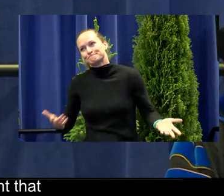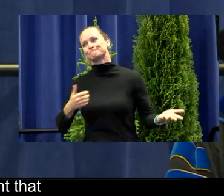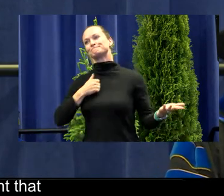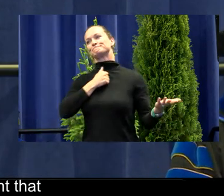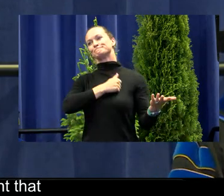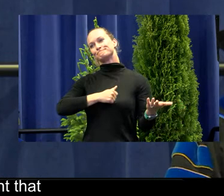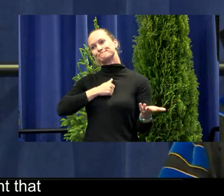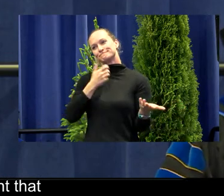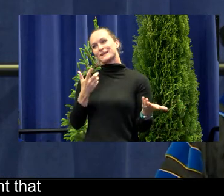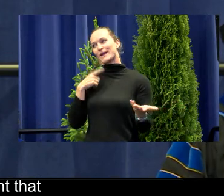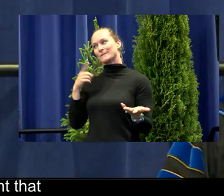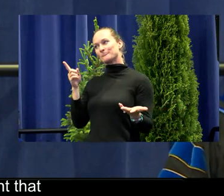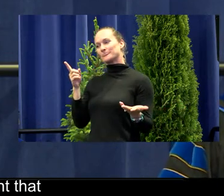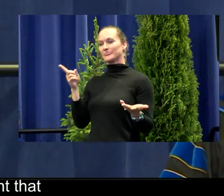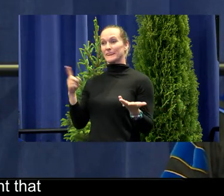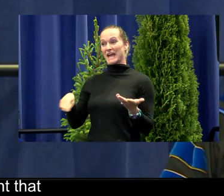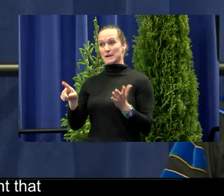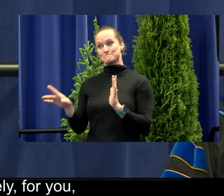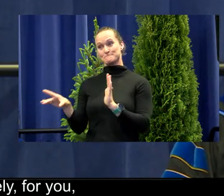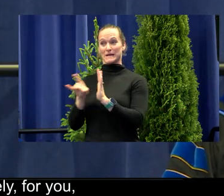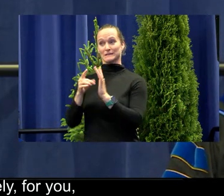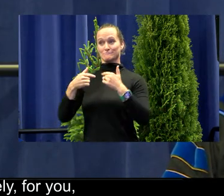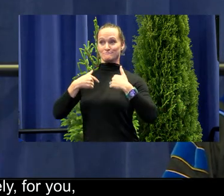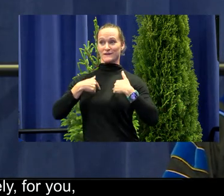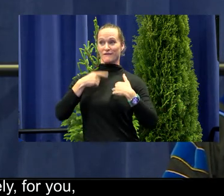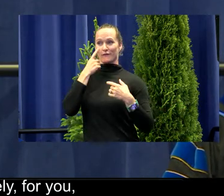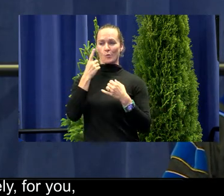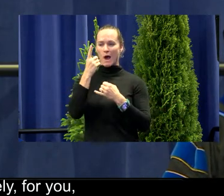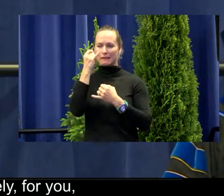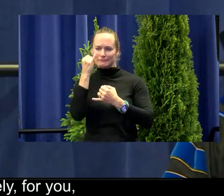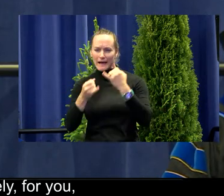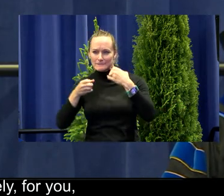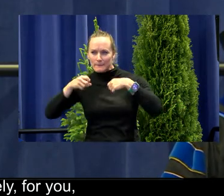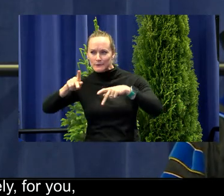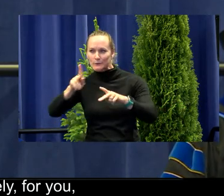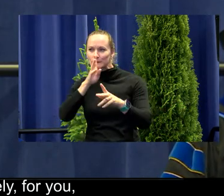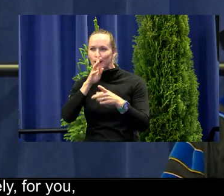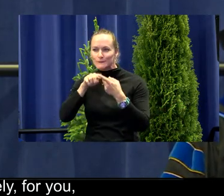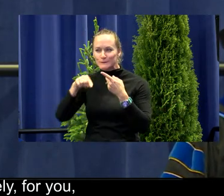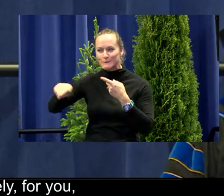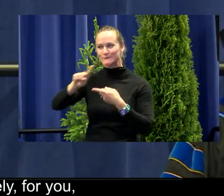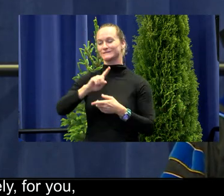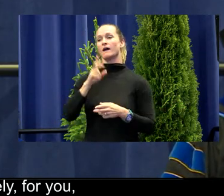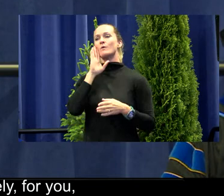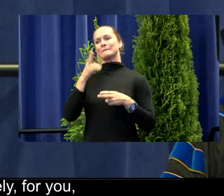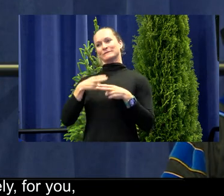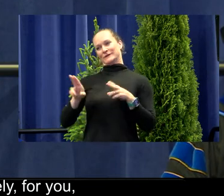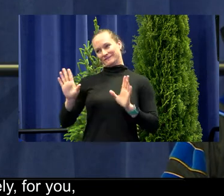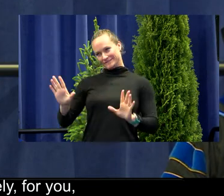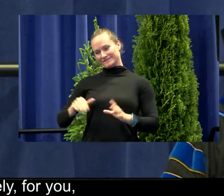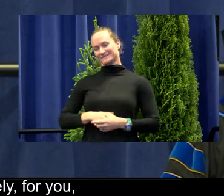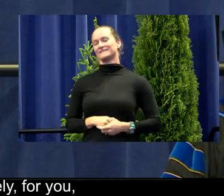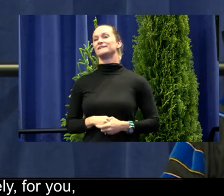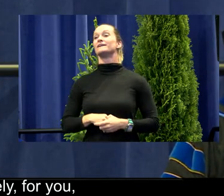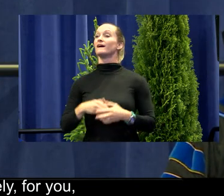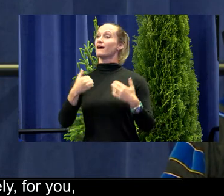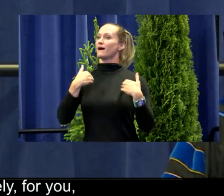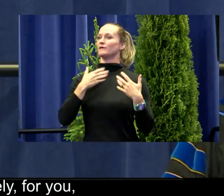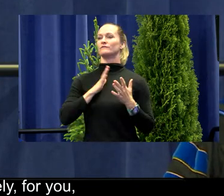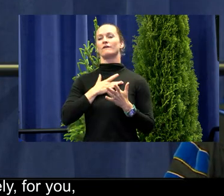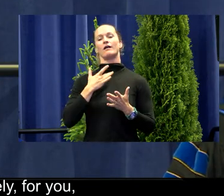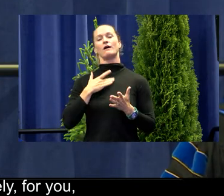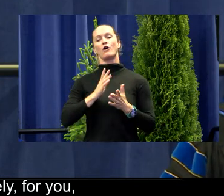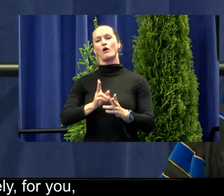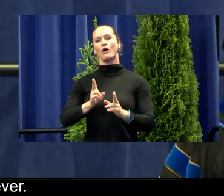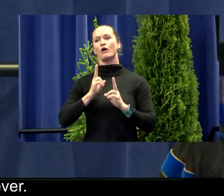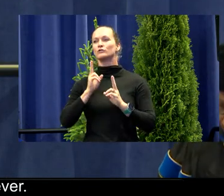Unfortunately, for you, they decided to give me one last opportunity. I will be brief, however, and I do have the great privilege